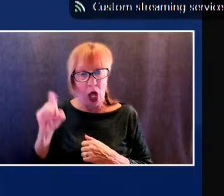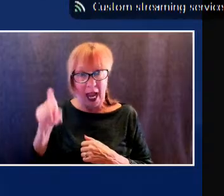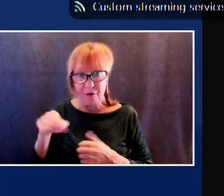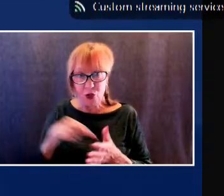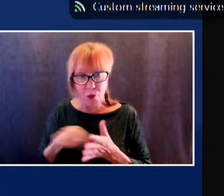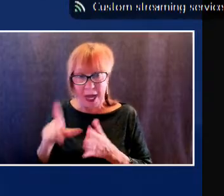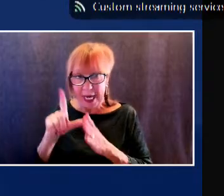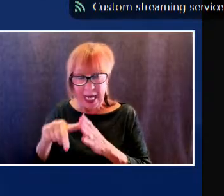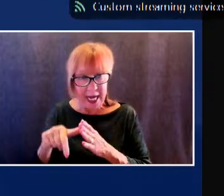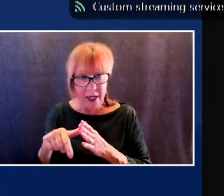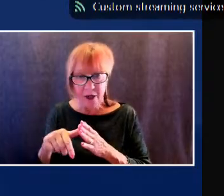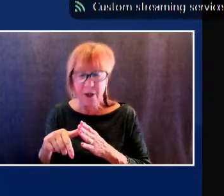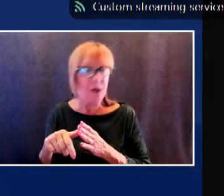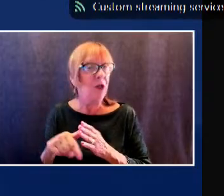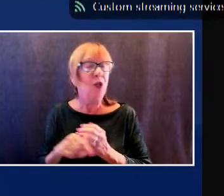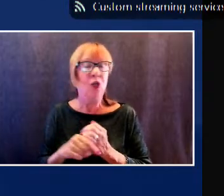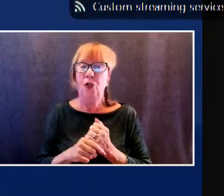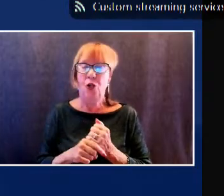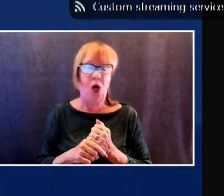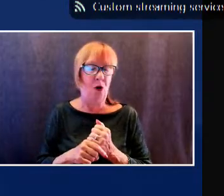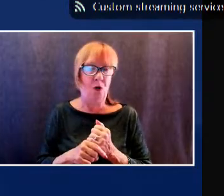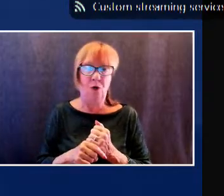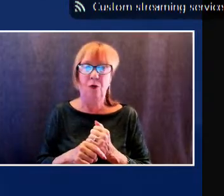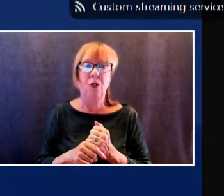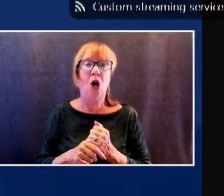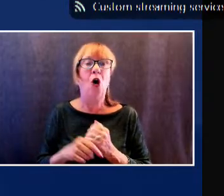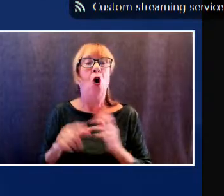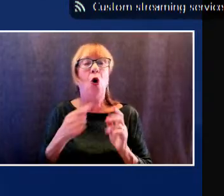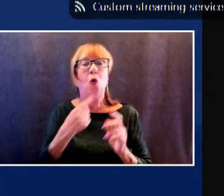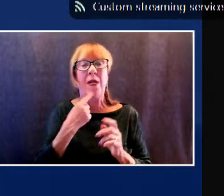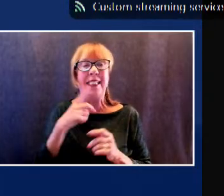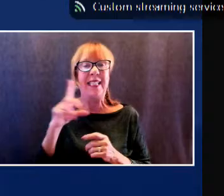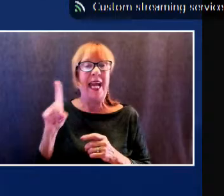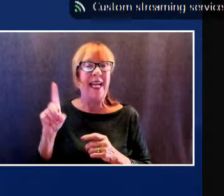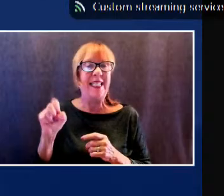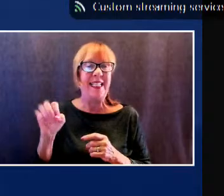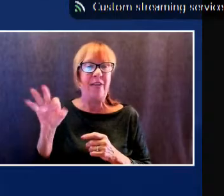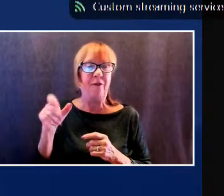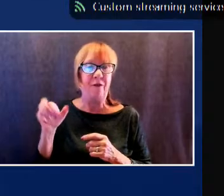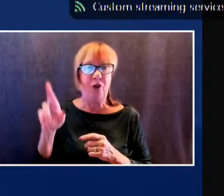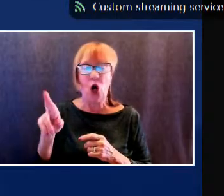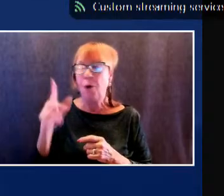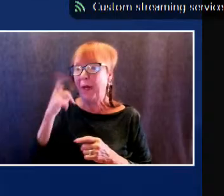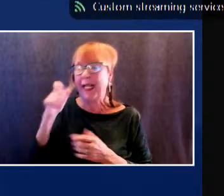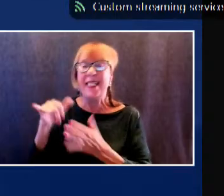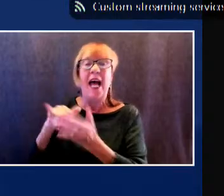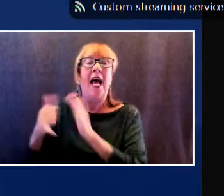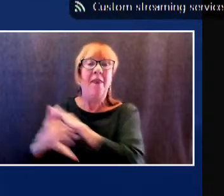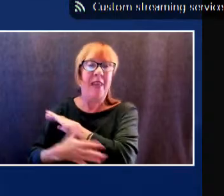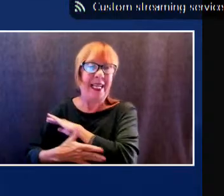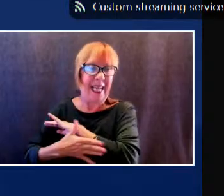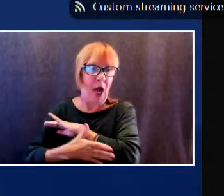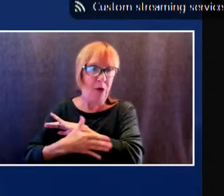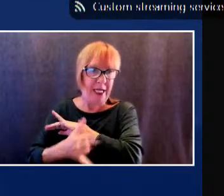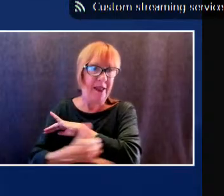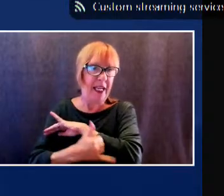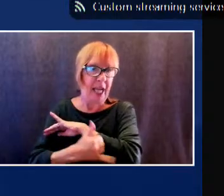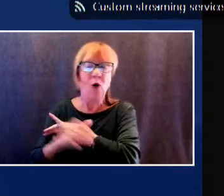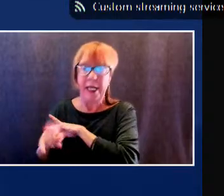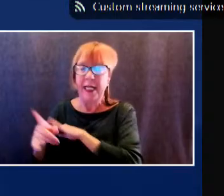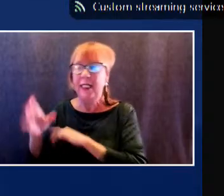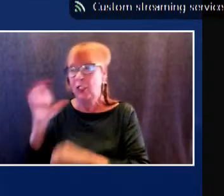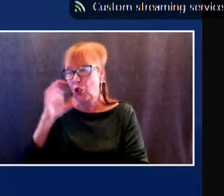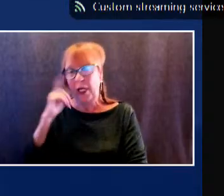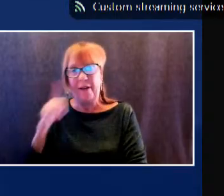Fees are deferred while the county seeks alternative funding sources, and qualifying applicants will not be responsible for paying them later.